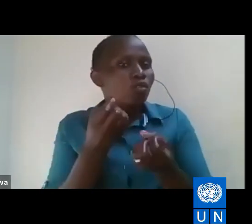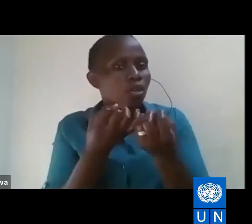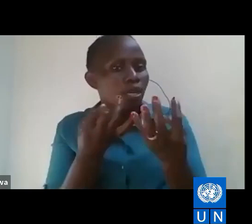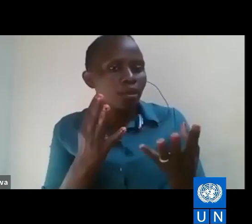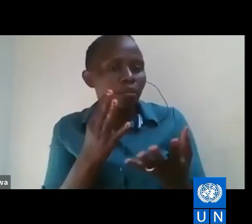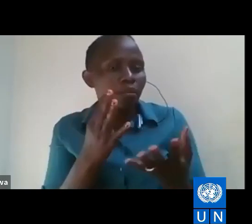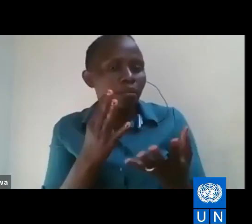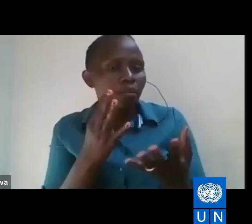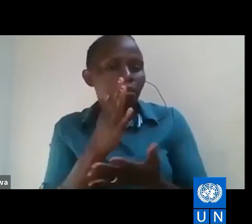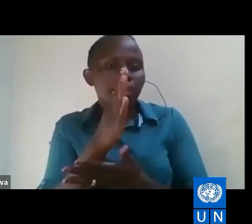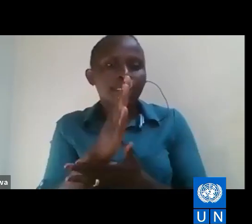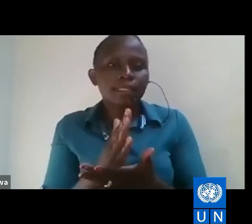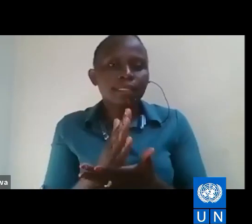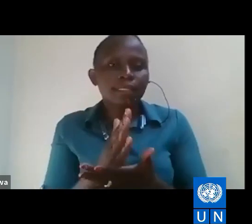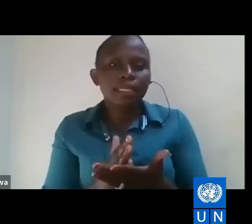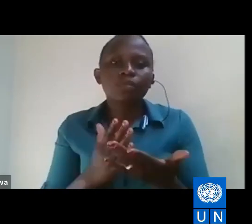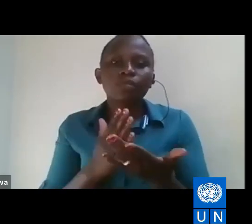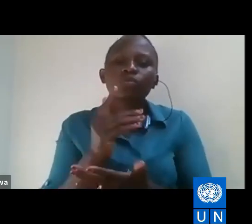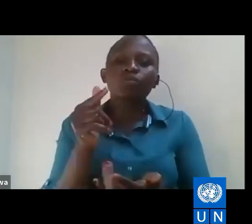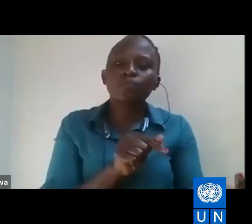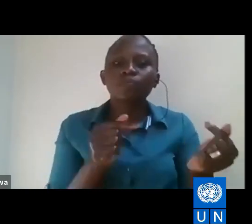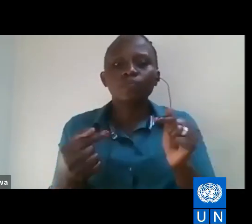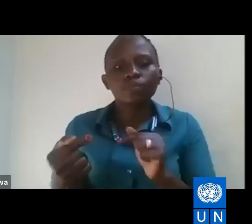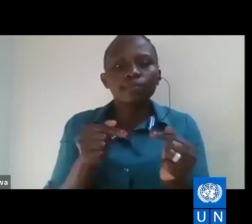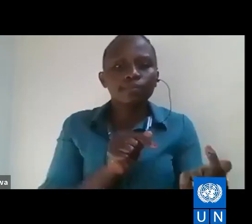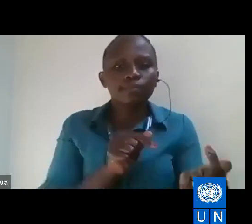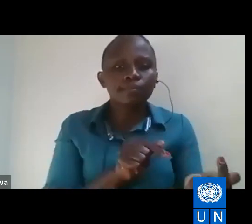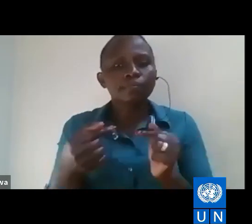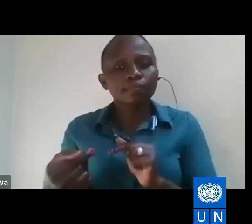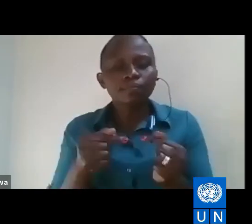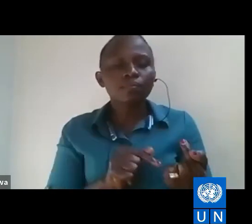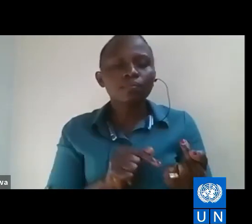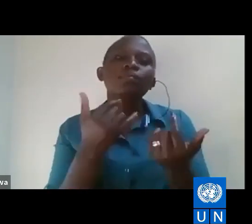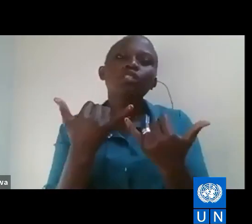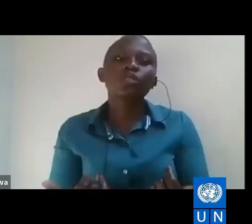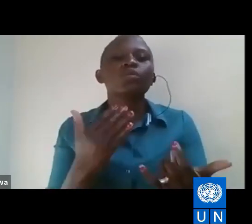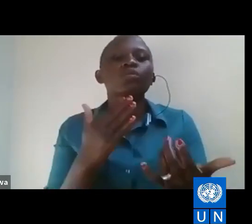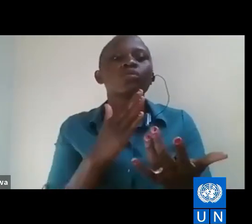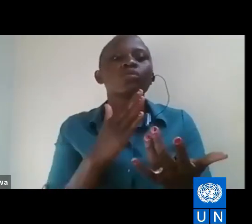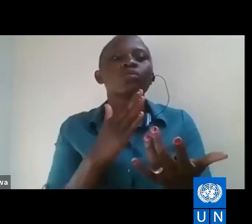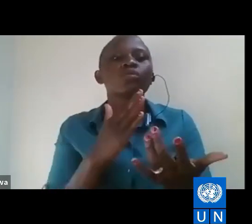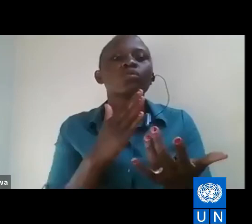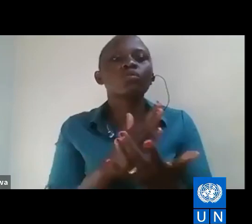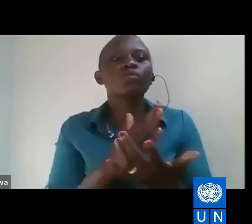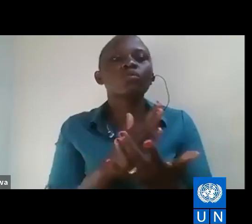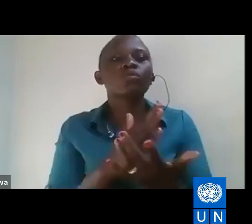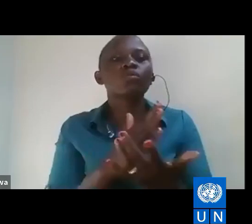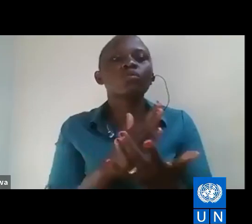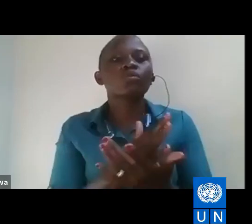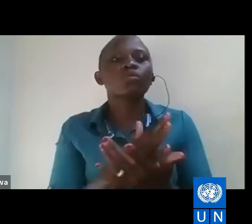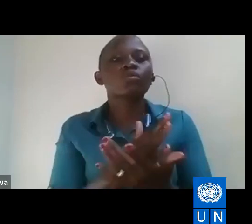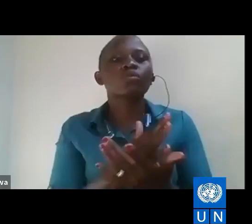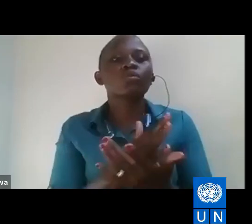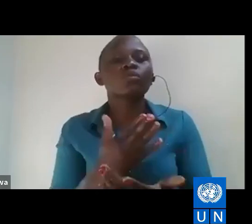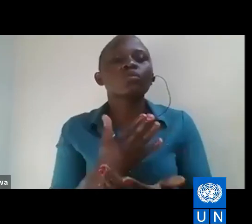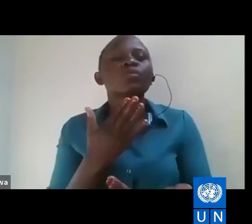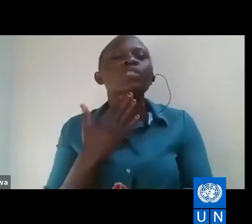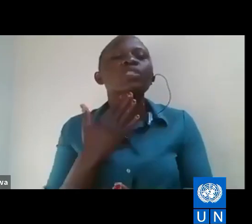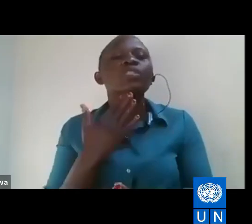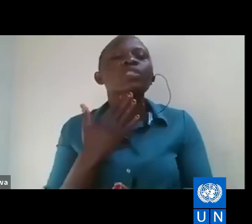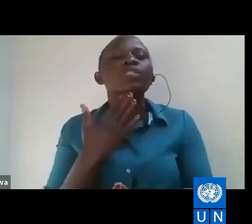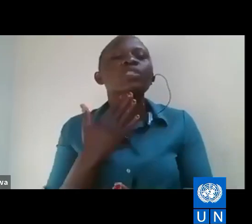perhaps. So we need all that information. So there will be an email going out and my colleagues who have not, my colleagues